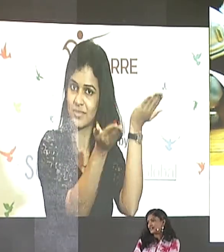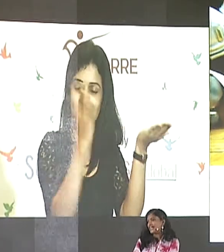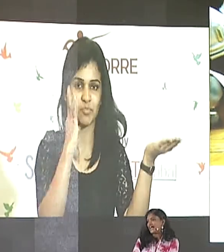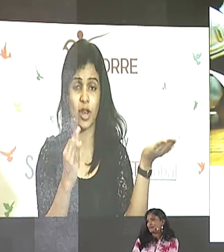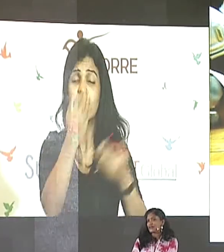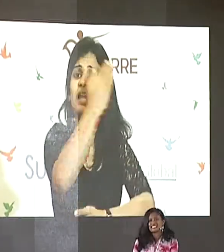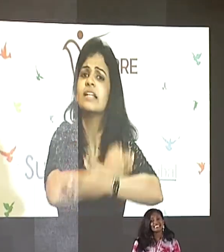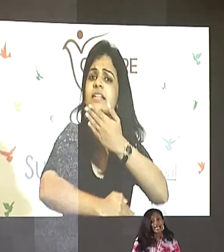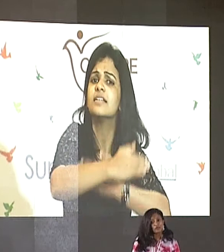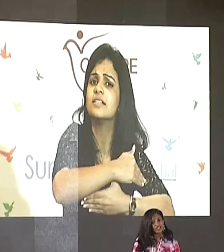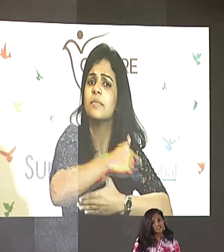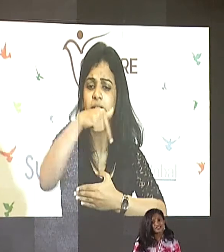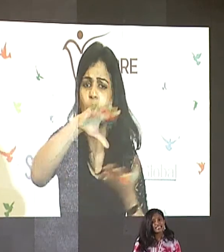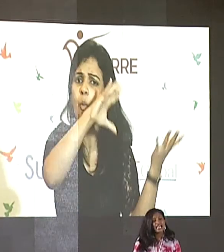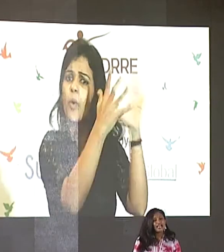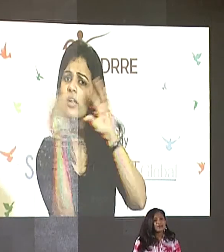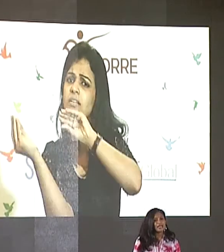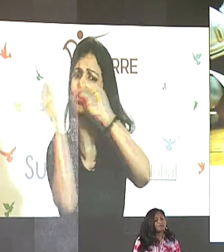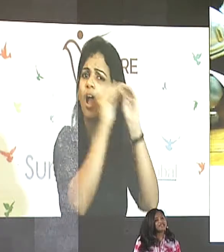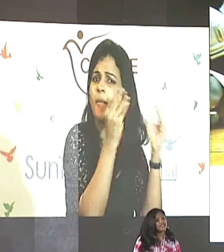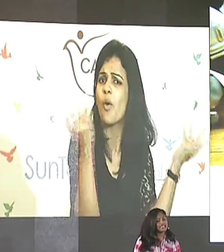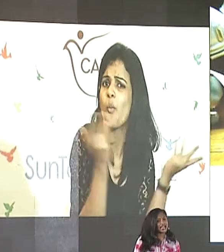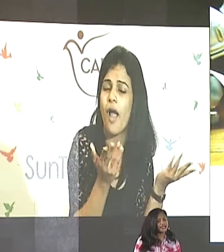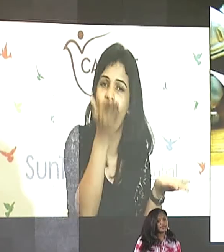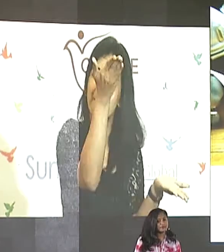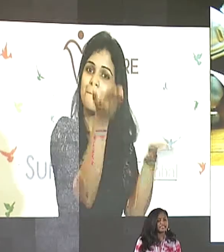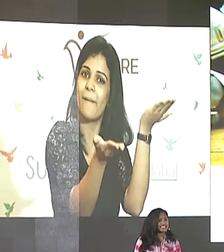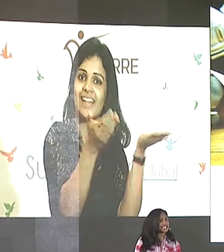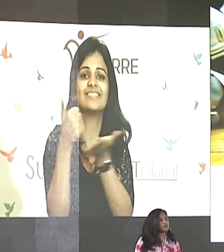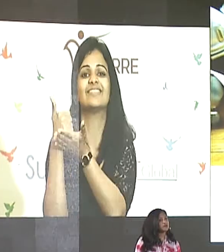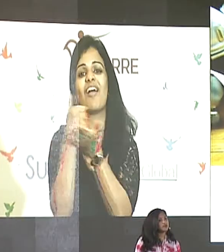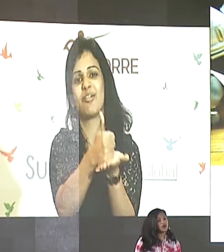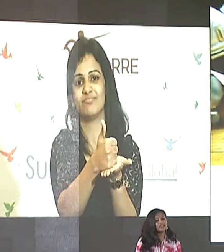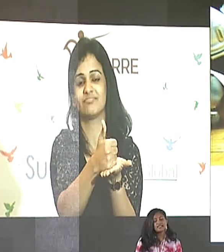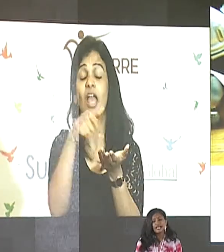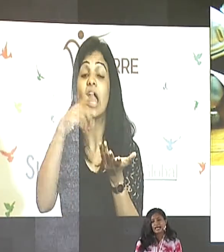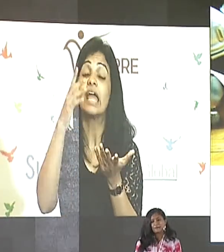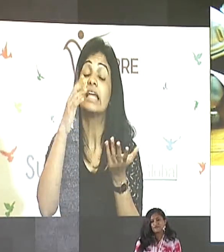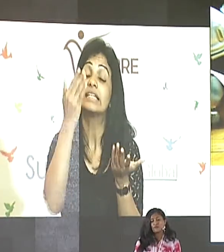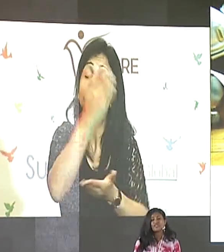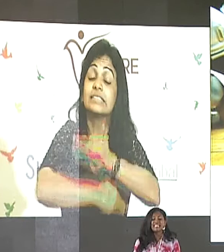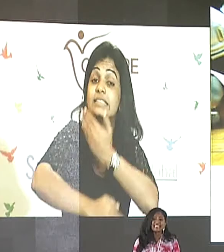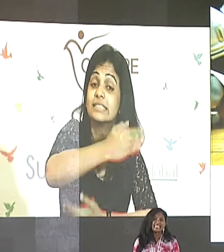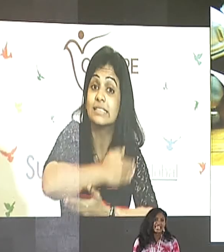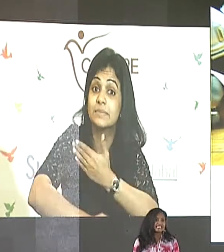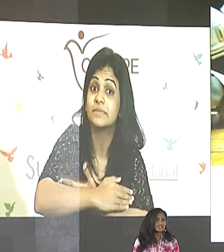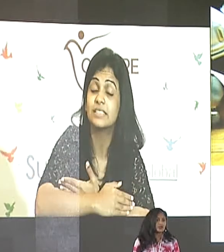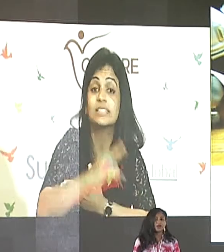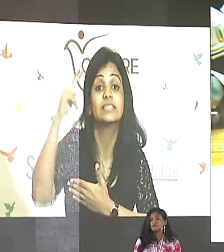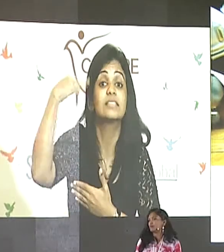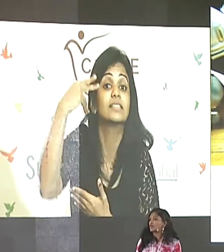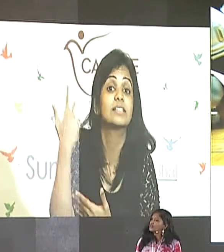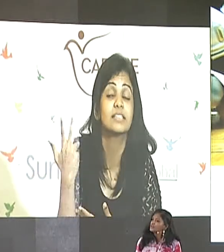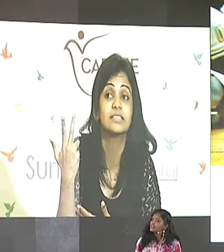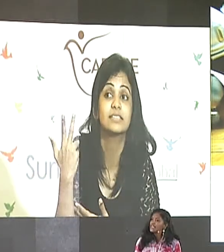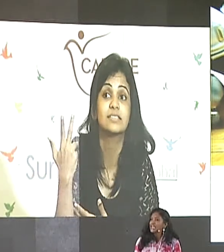world? Because it is an aberration. I believe that disability has come into this world for more than anything else, so that we could